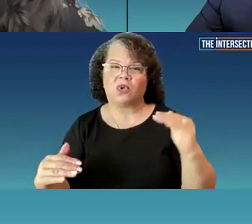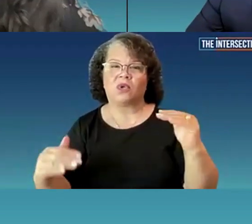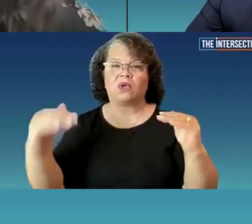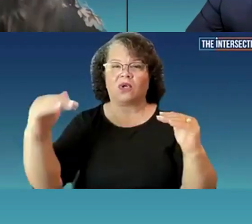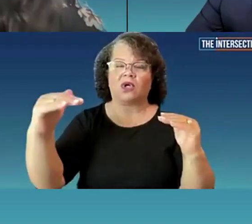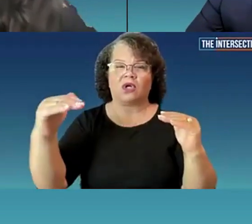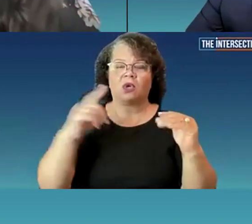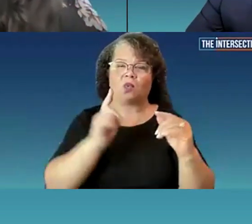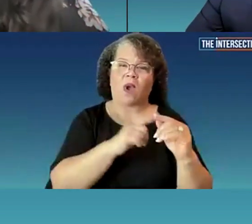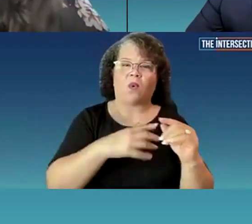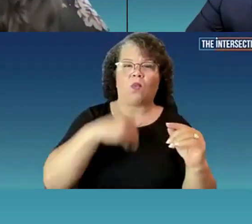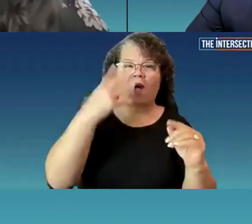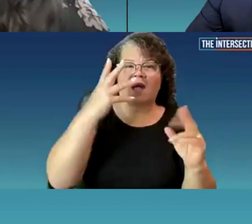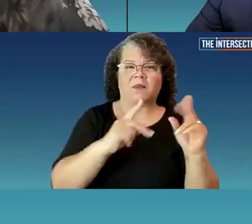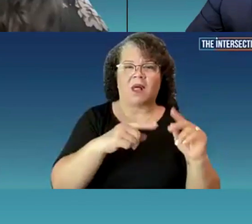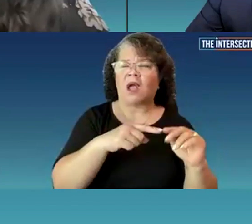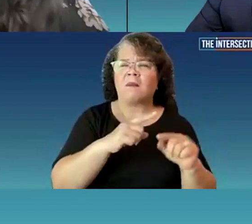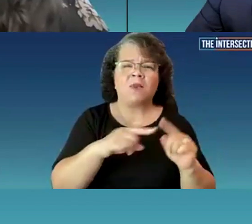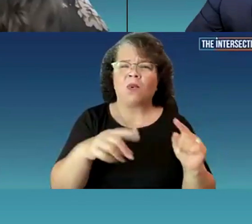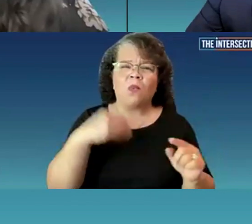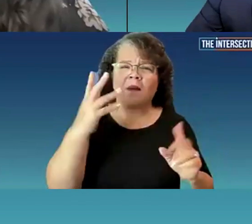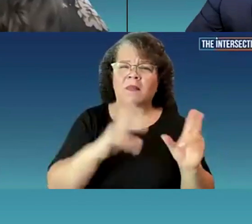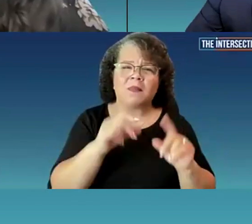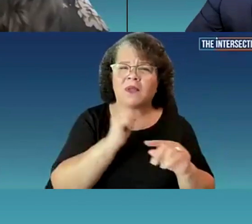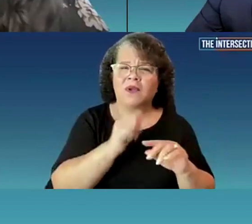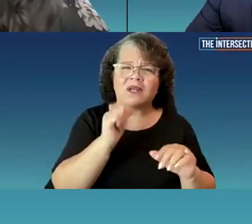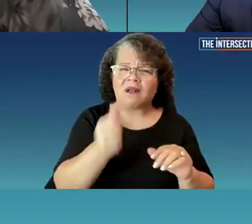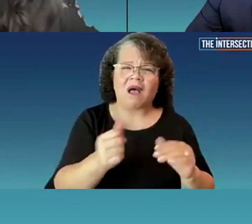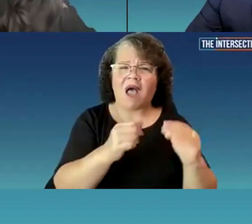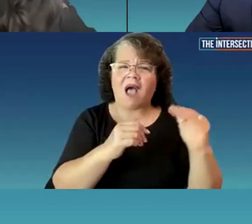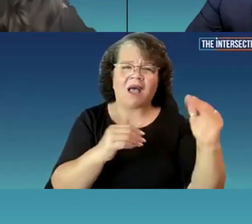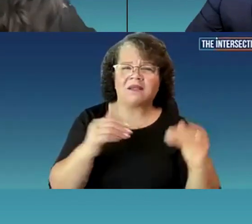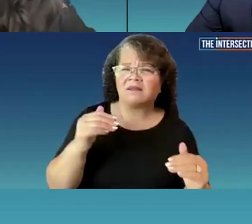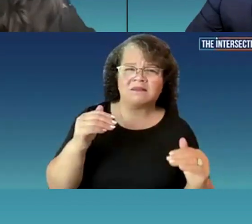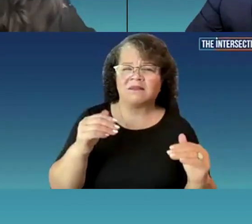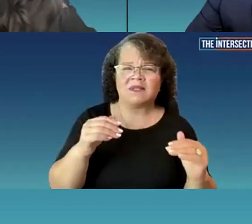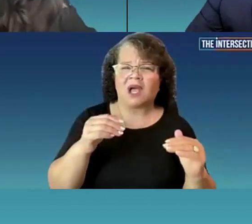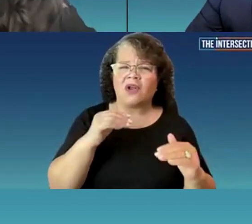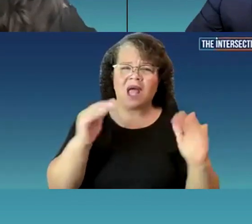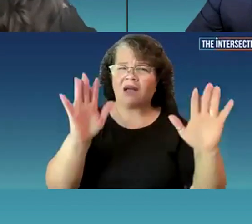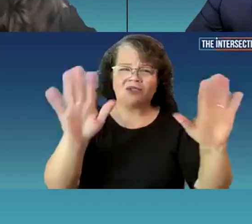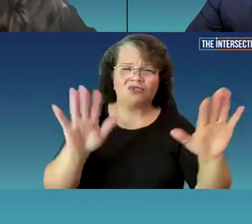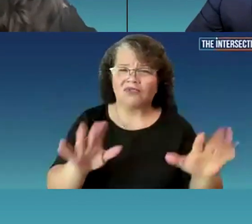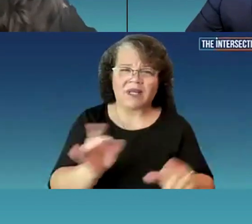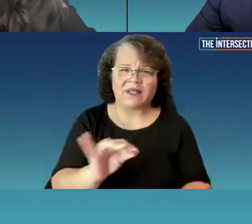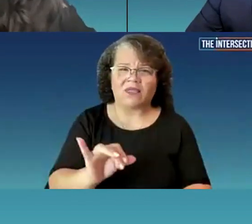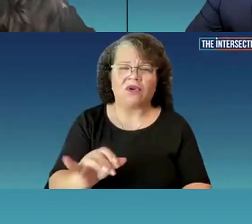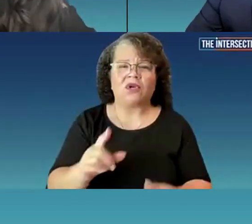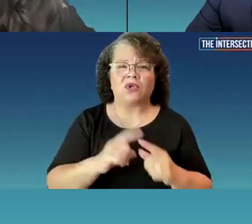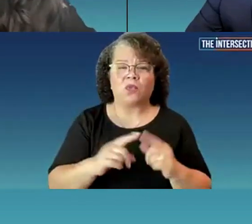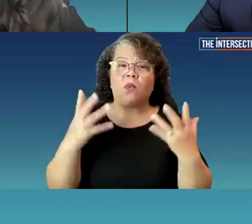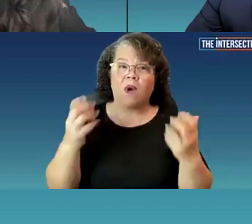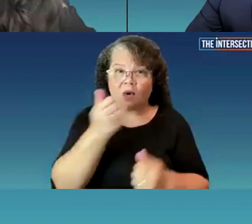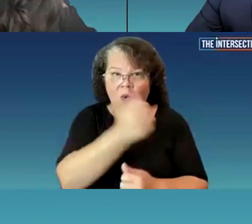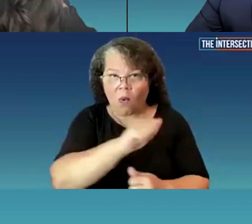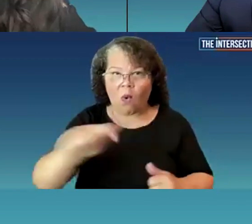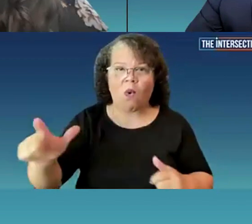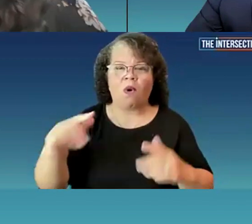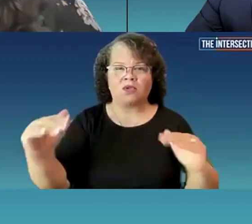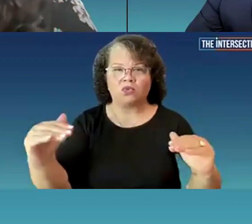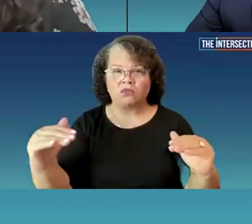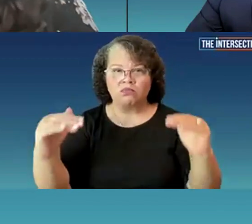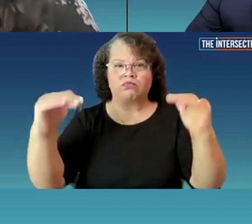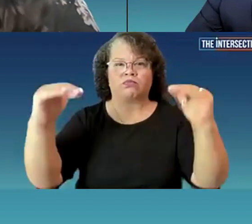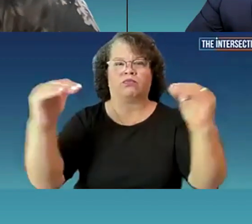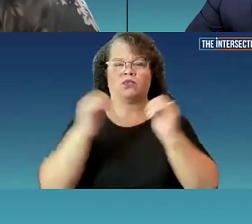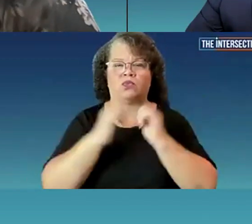great either. We want everybody to be doing better. And that's the way that I think that's the biggest win. But also the relationships